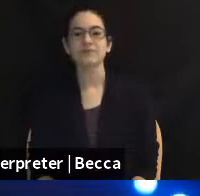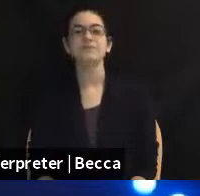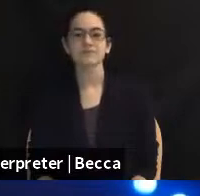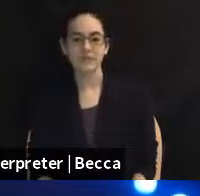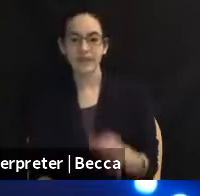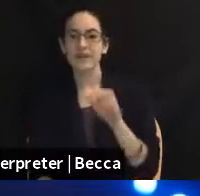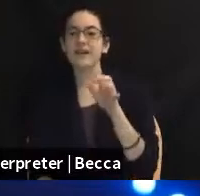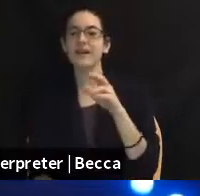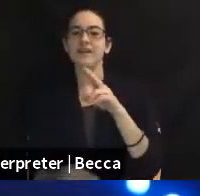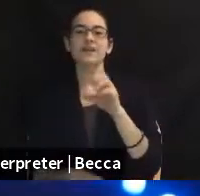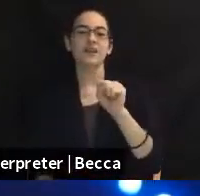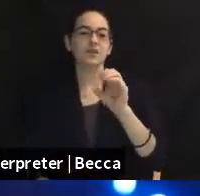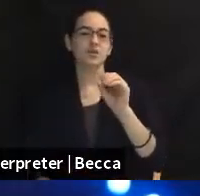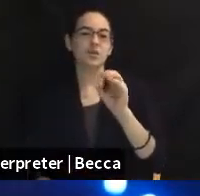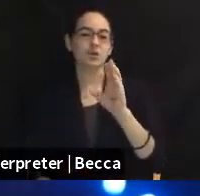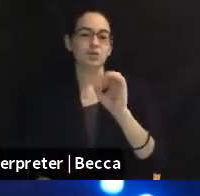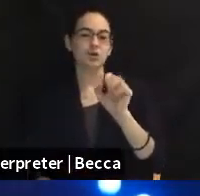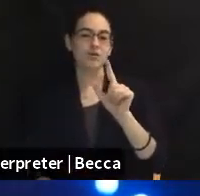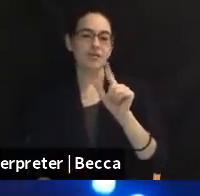trust is this idea